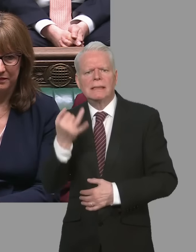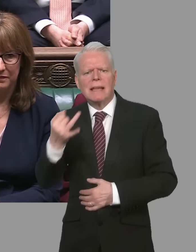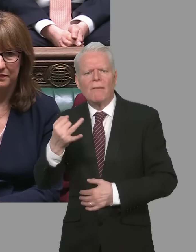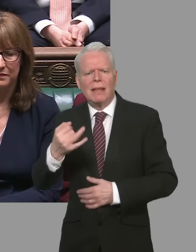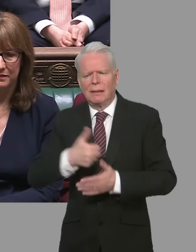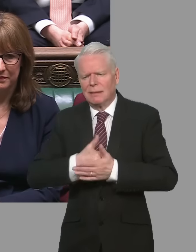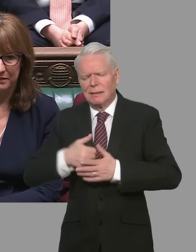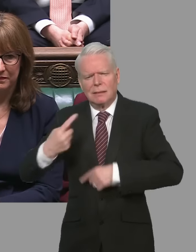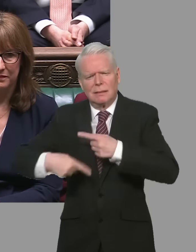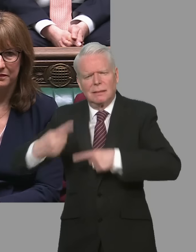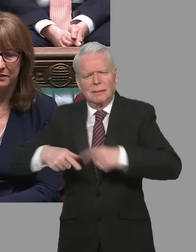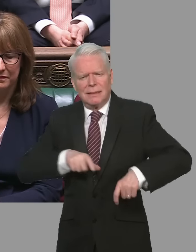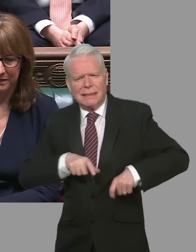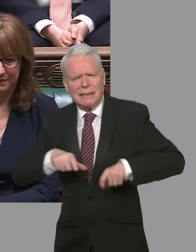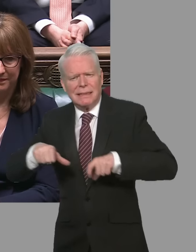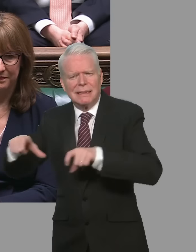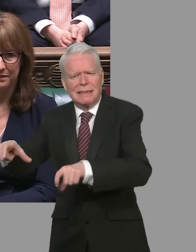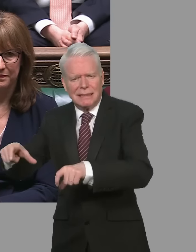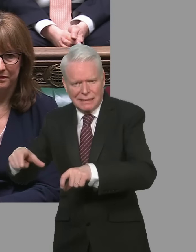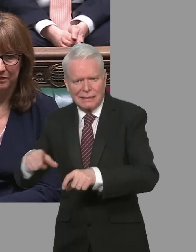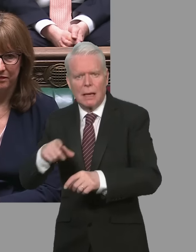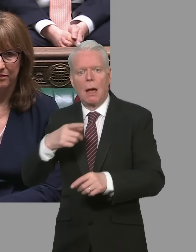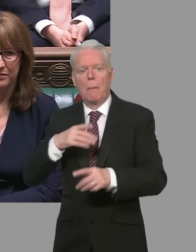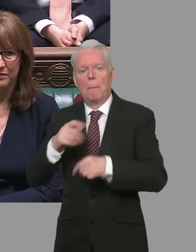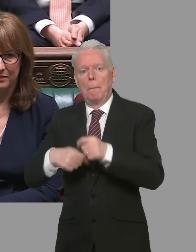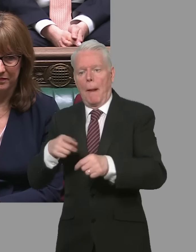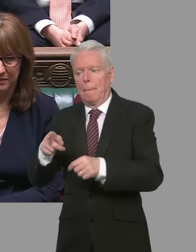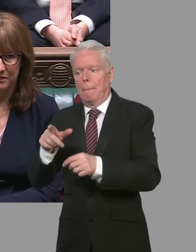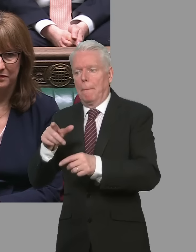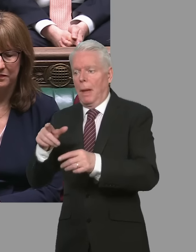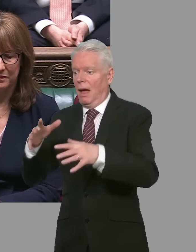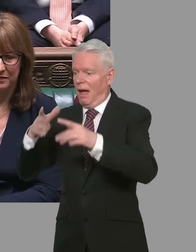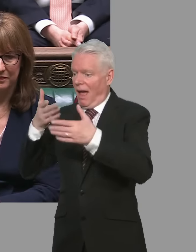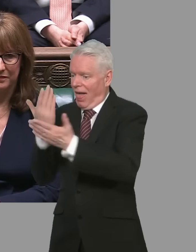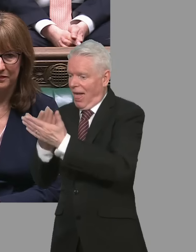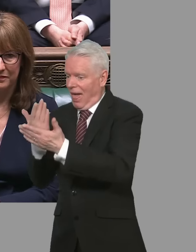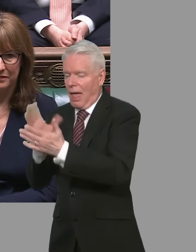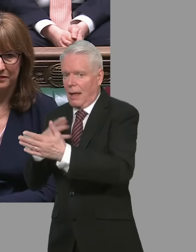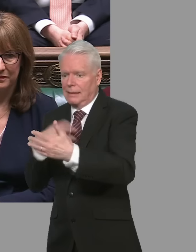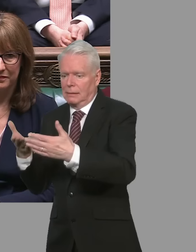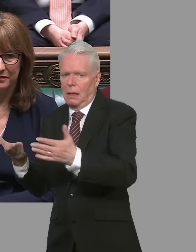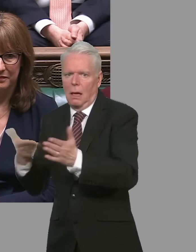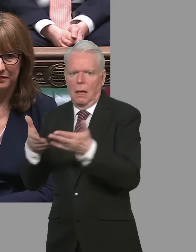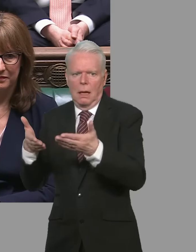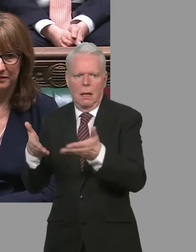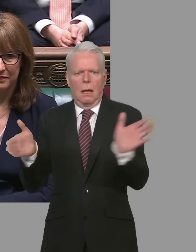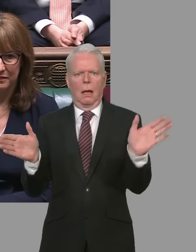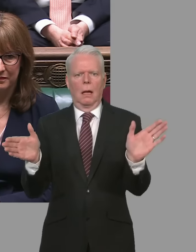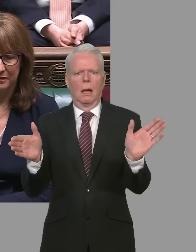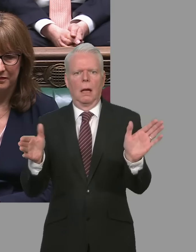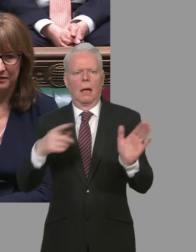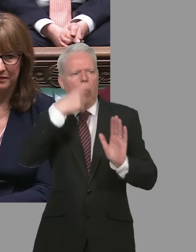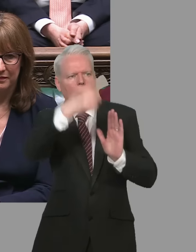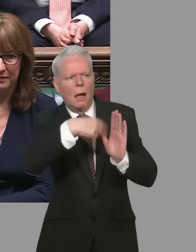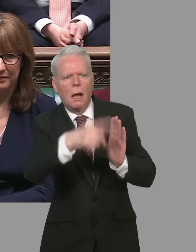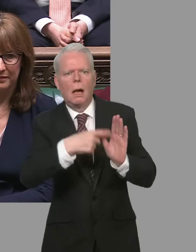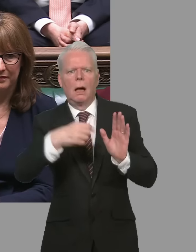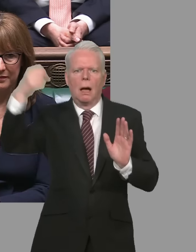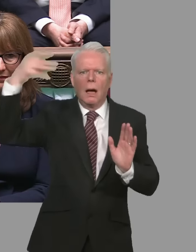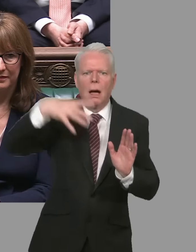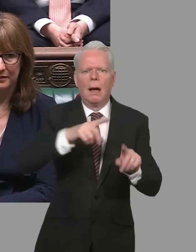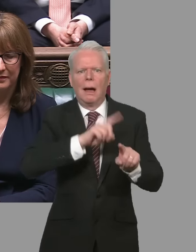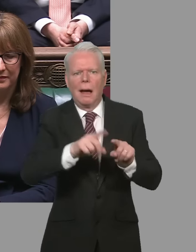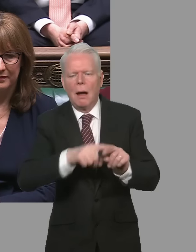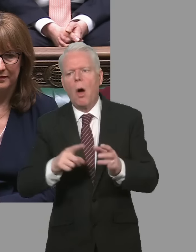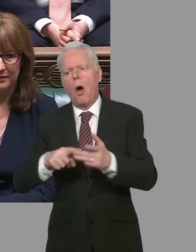November we made changes to extend to allow neighbouring fields to be exploited. But we need to take control of our energy prices. The